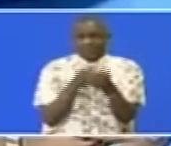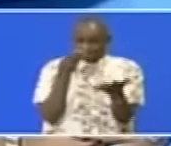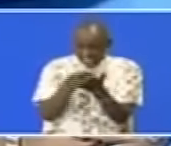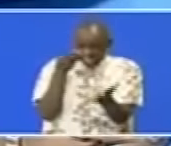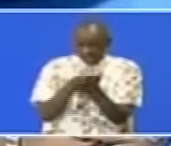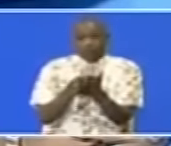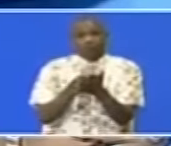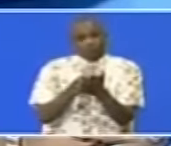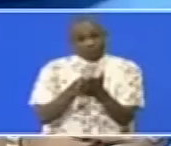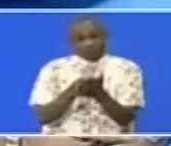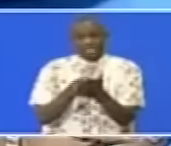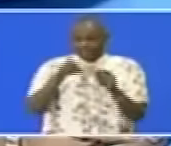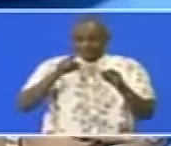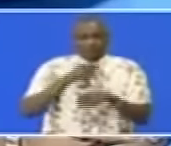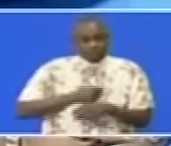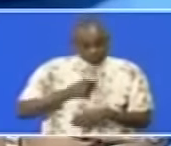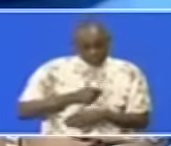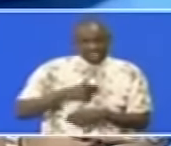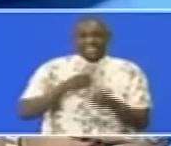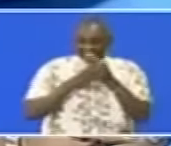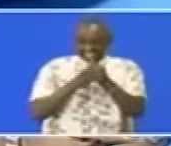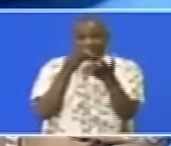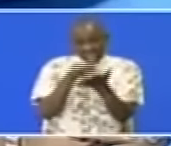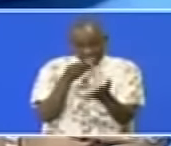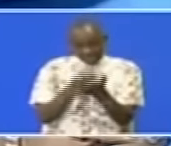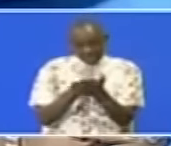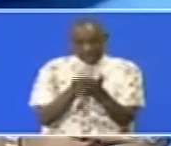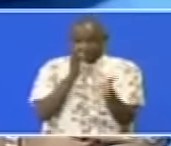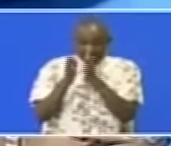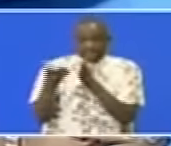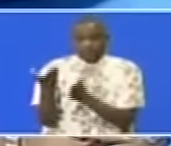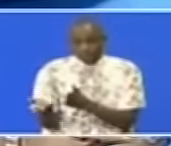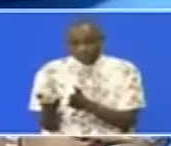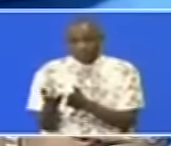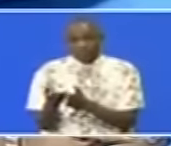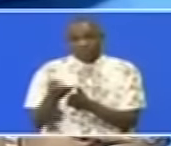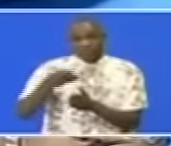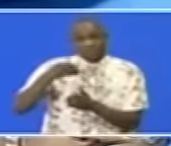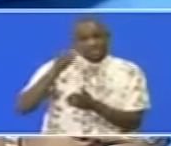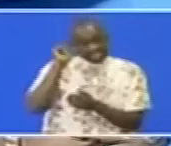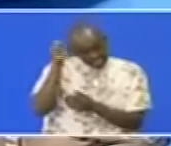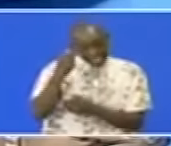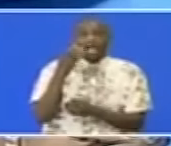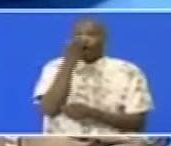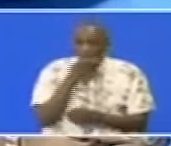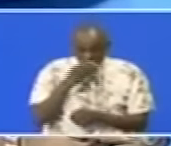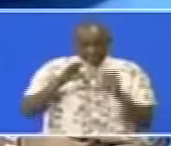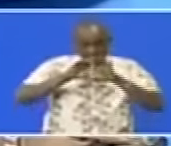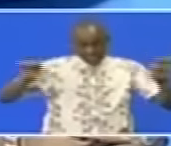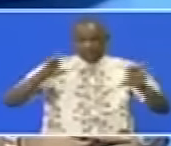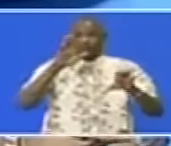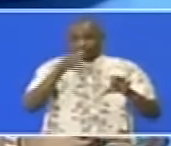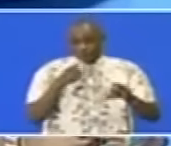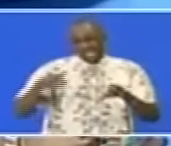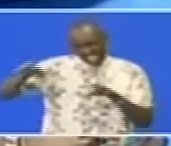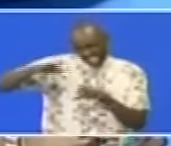financing. I beg your pardon, as the lead financing arranger of the planned Kenya oil pipeline to move crude from